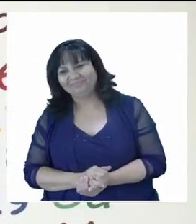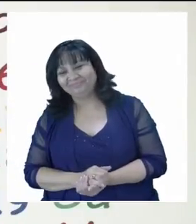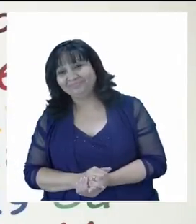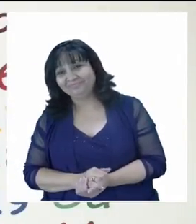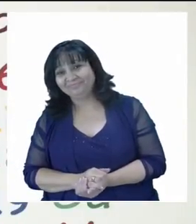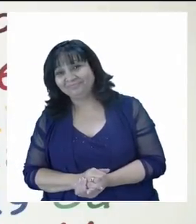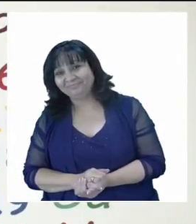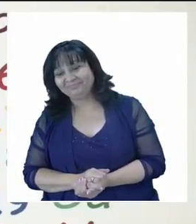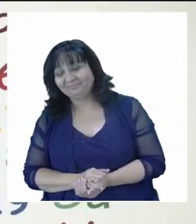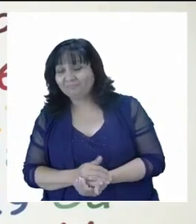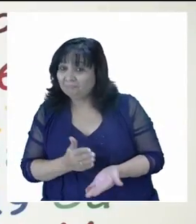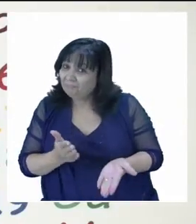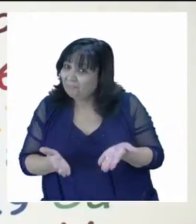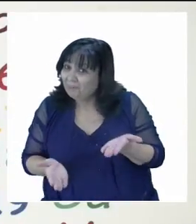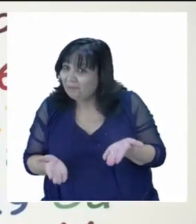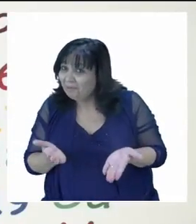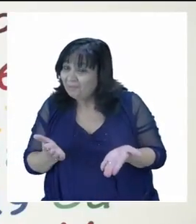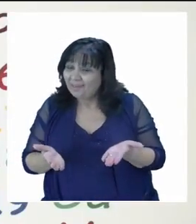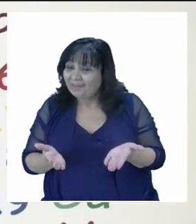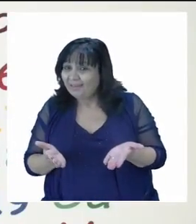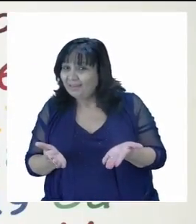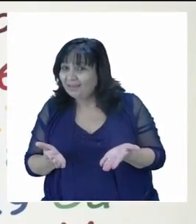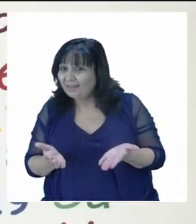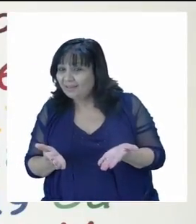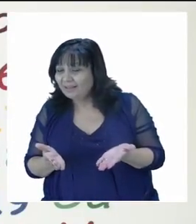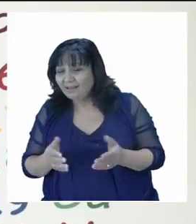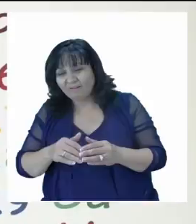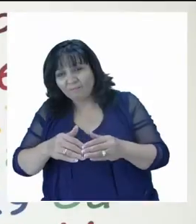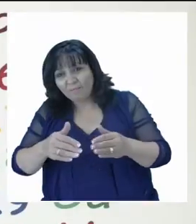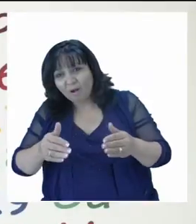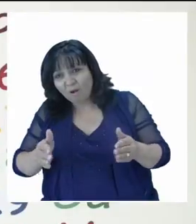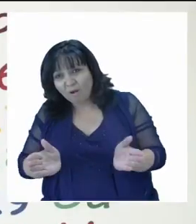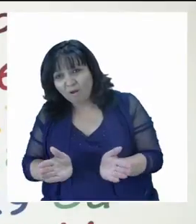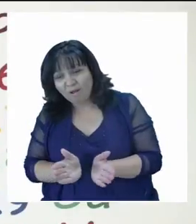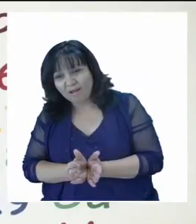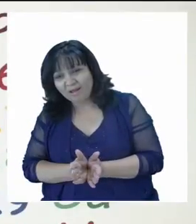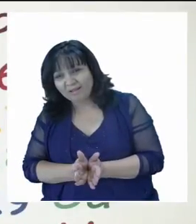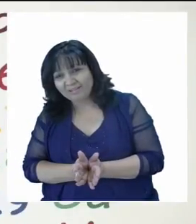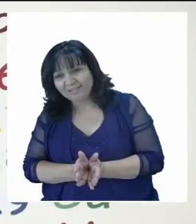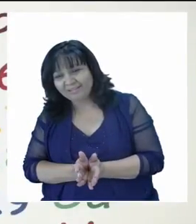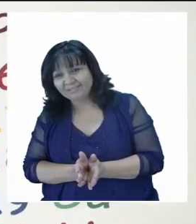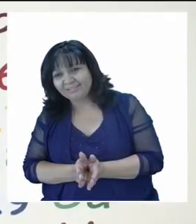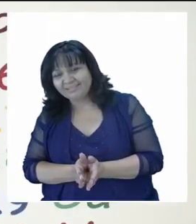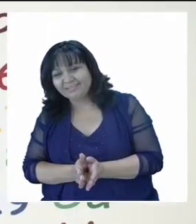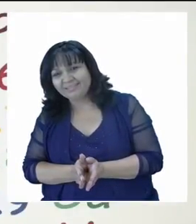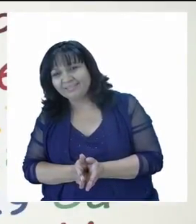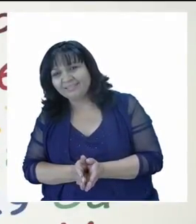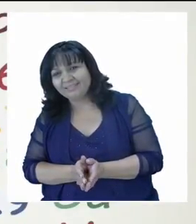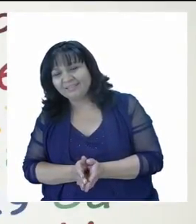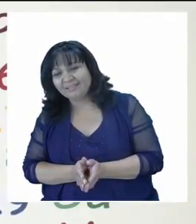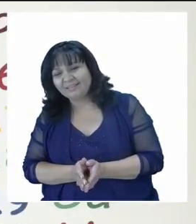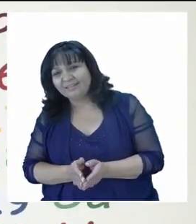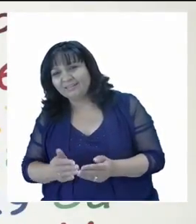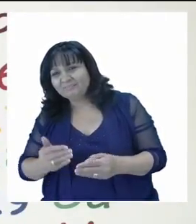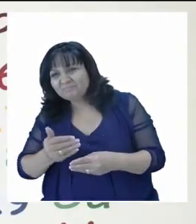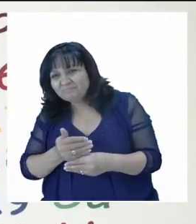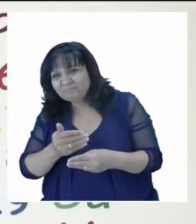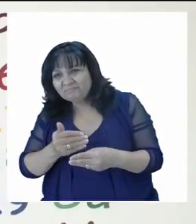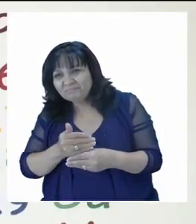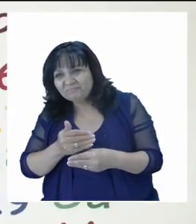or maybe it is a bowl of cereal. Let's take our